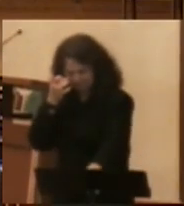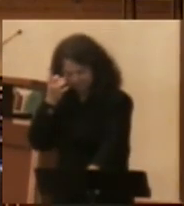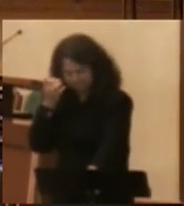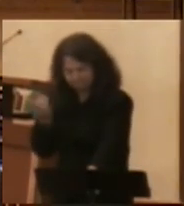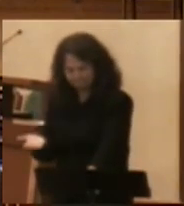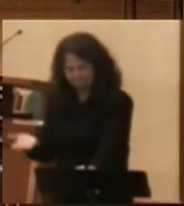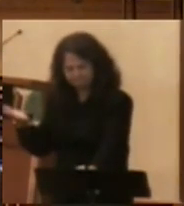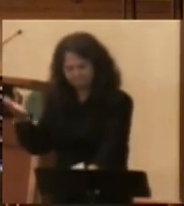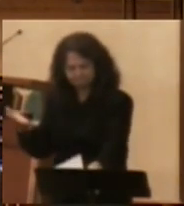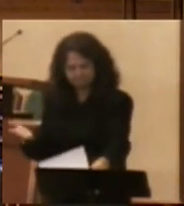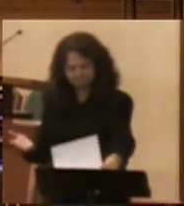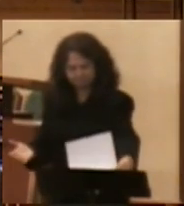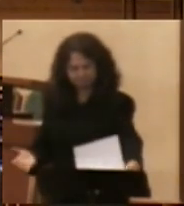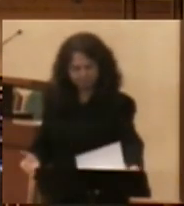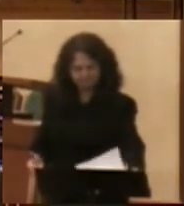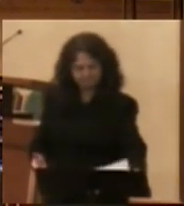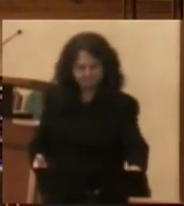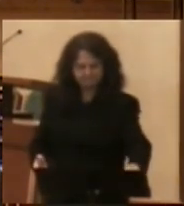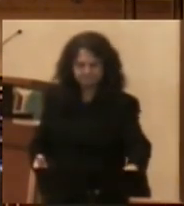and sing.